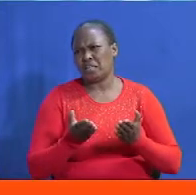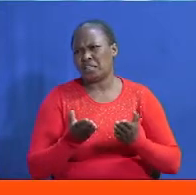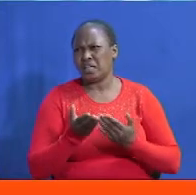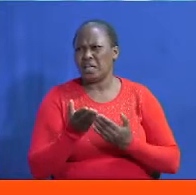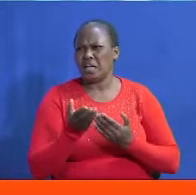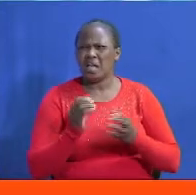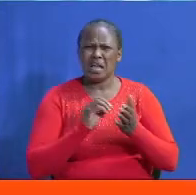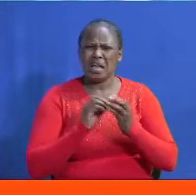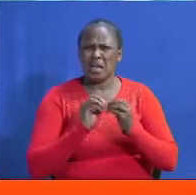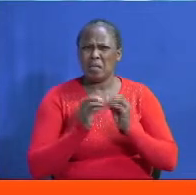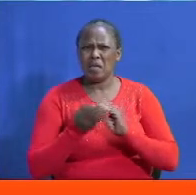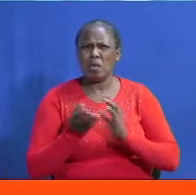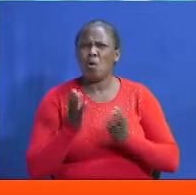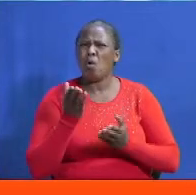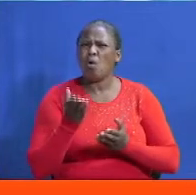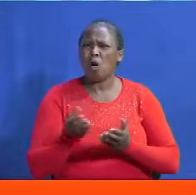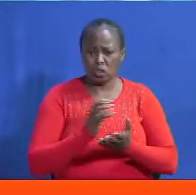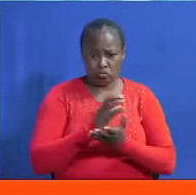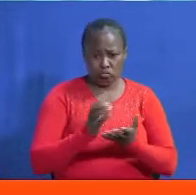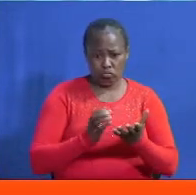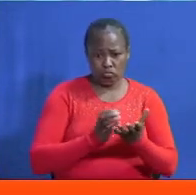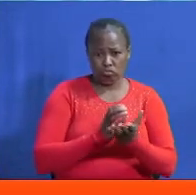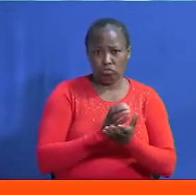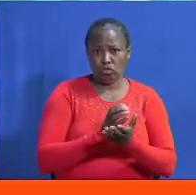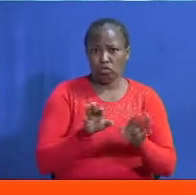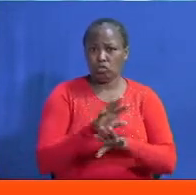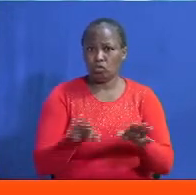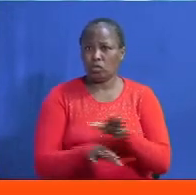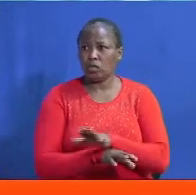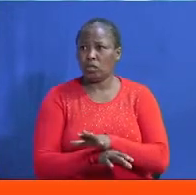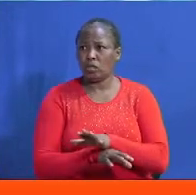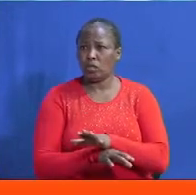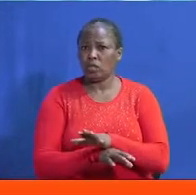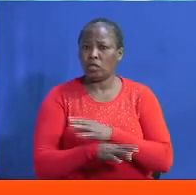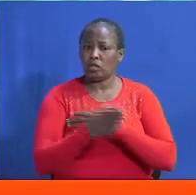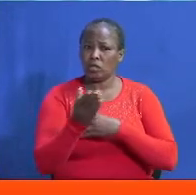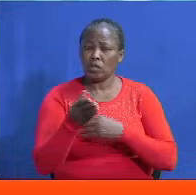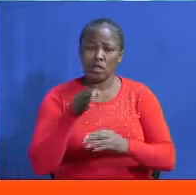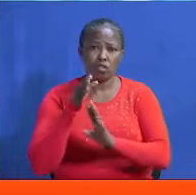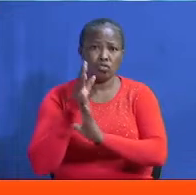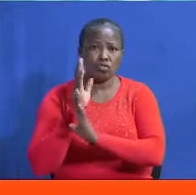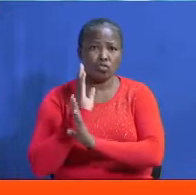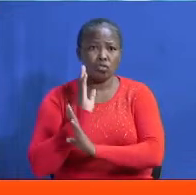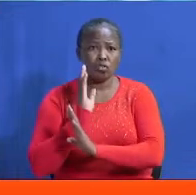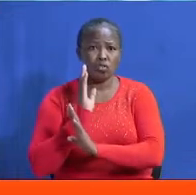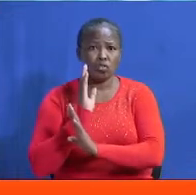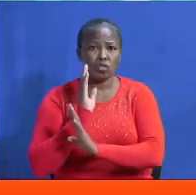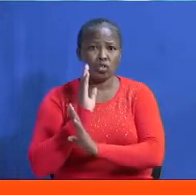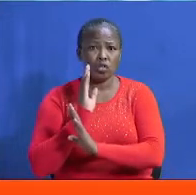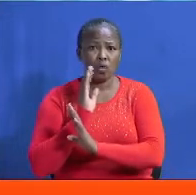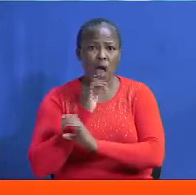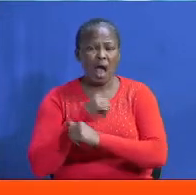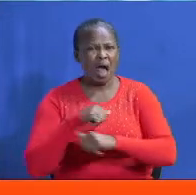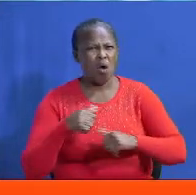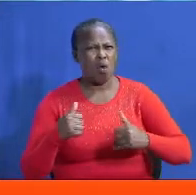that's the meaning of decentralized. Then all these transactions, they are cryptographically secure. Yeah, and